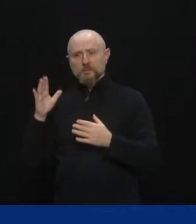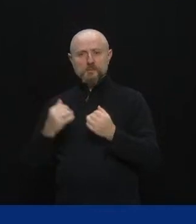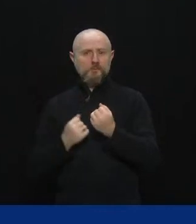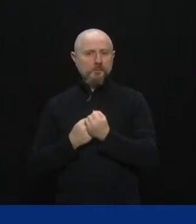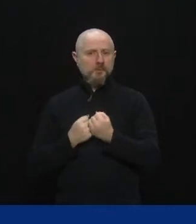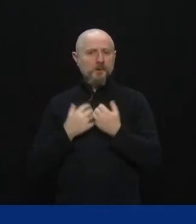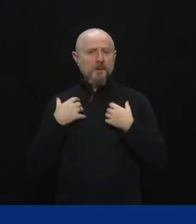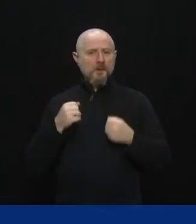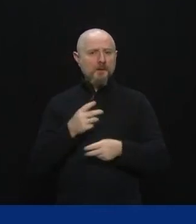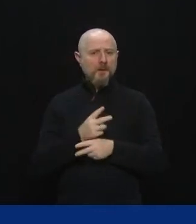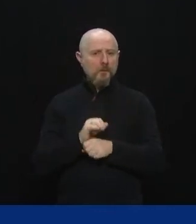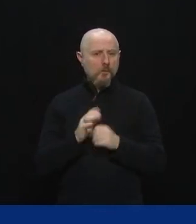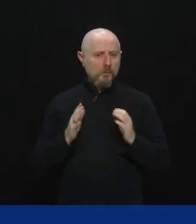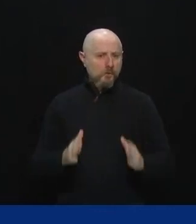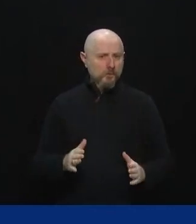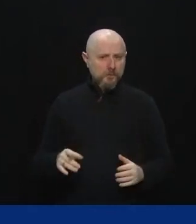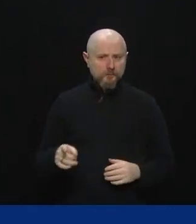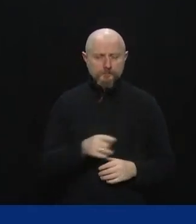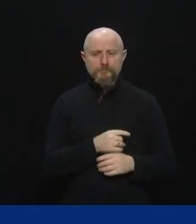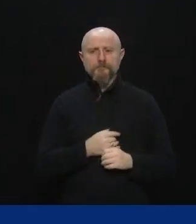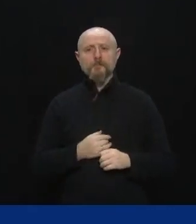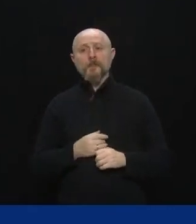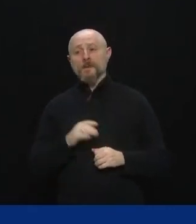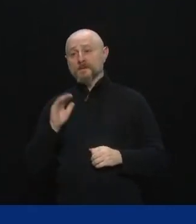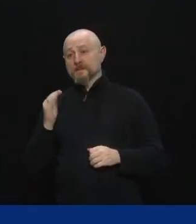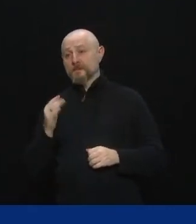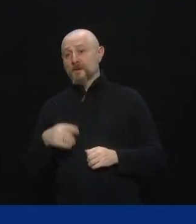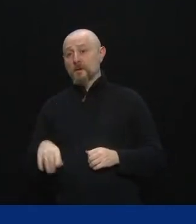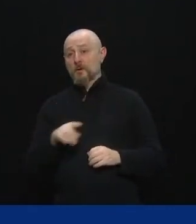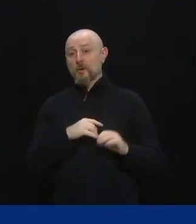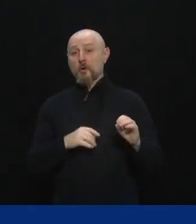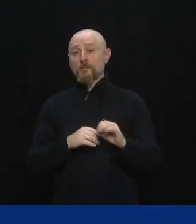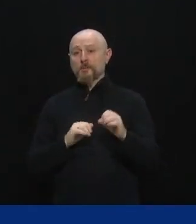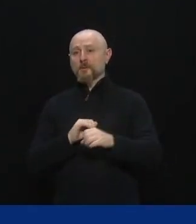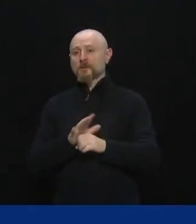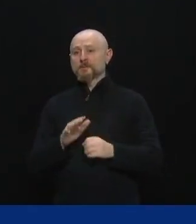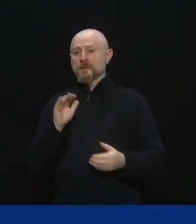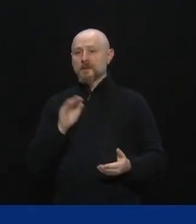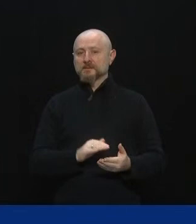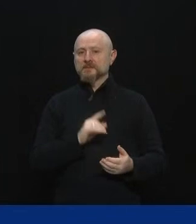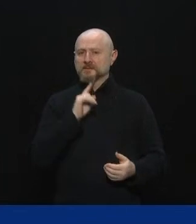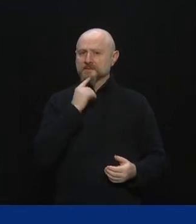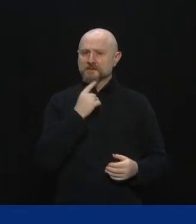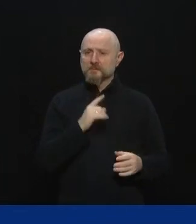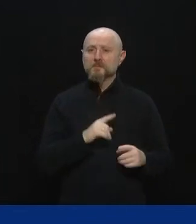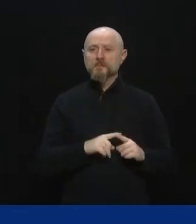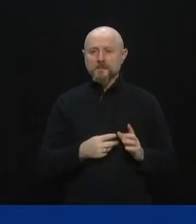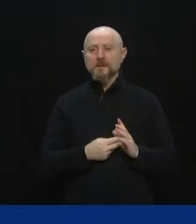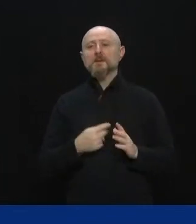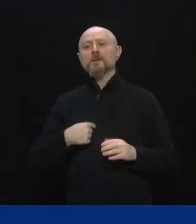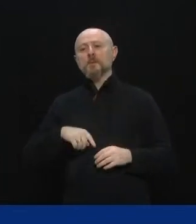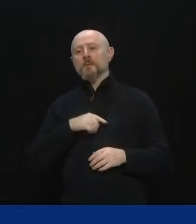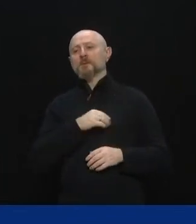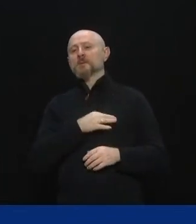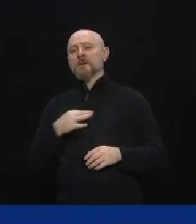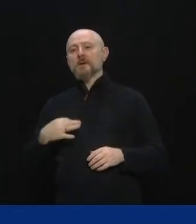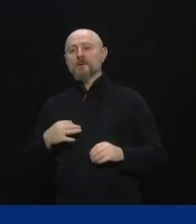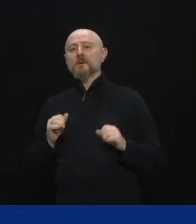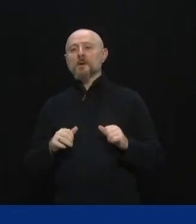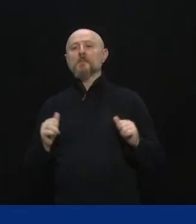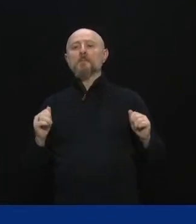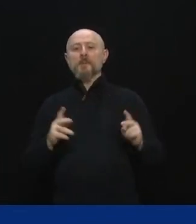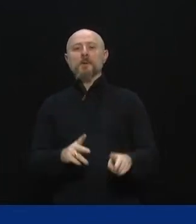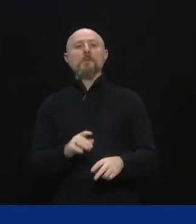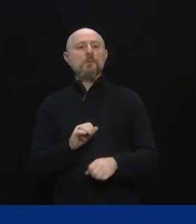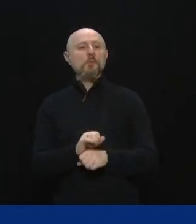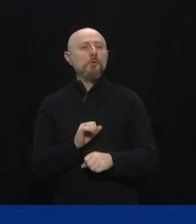But because Omicron appears to be less severe, our staff are coming back in increasing numbers, and we've reached some degree